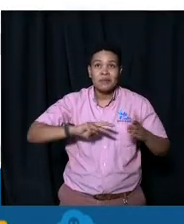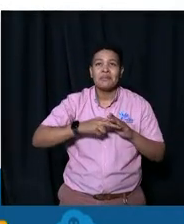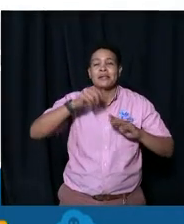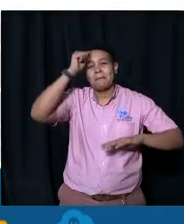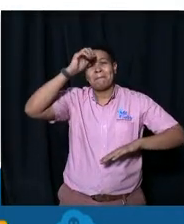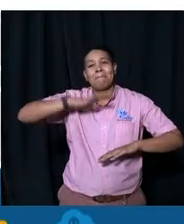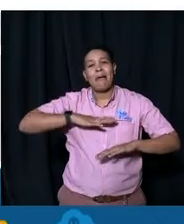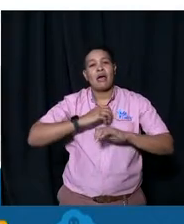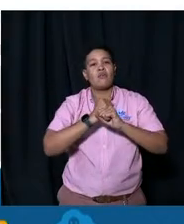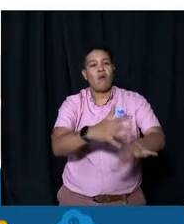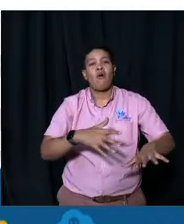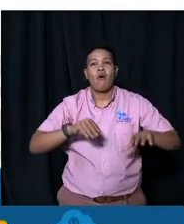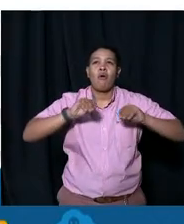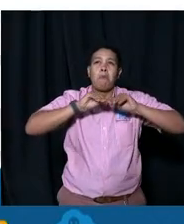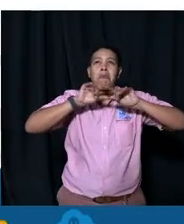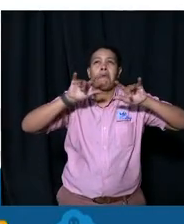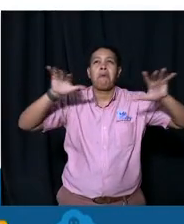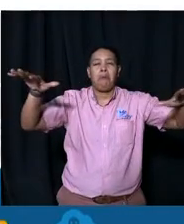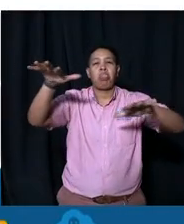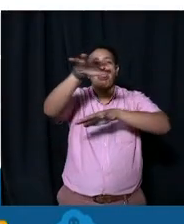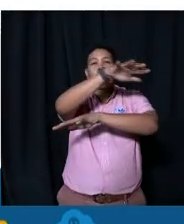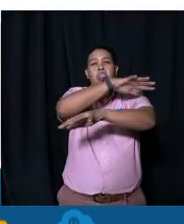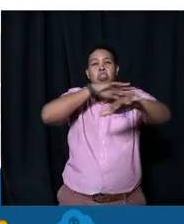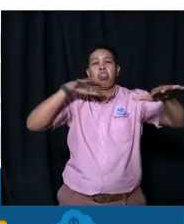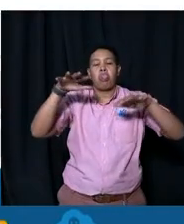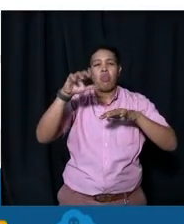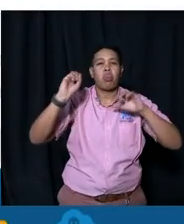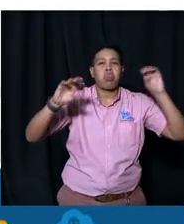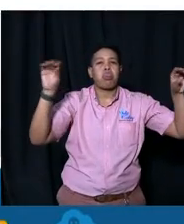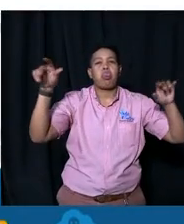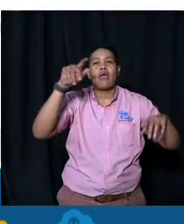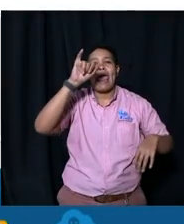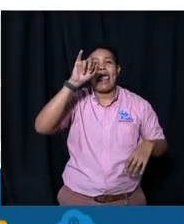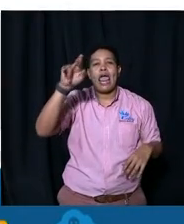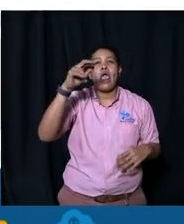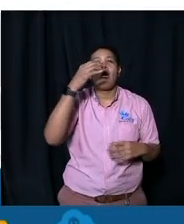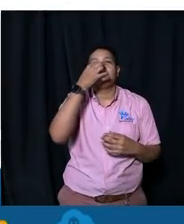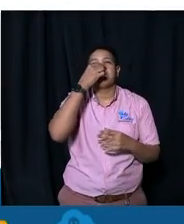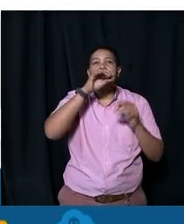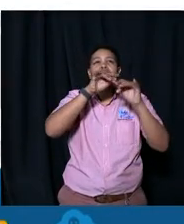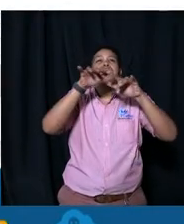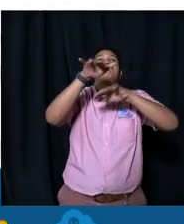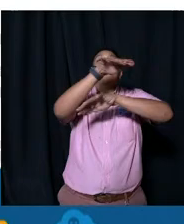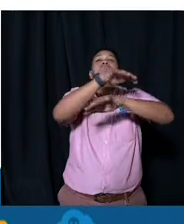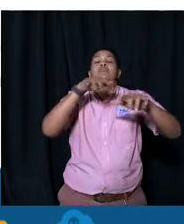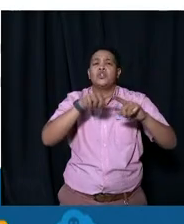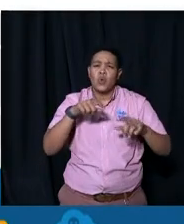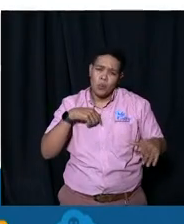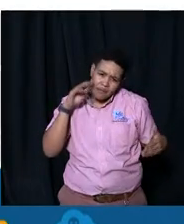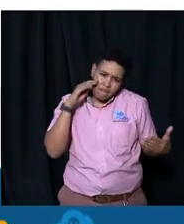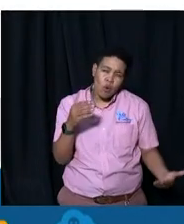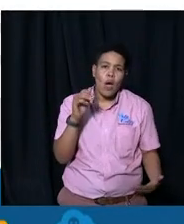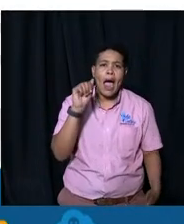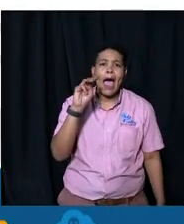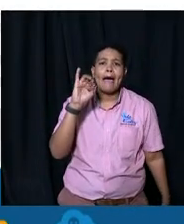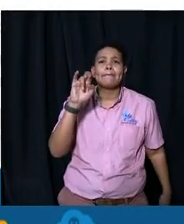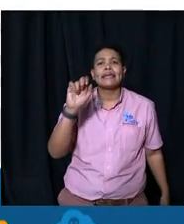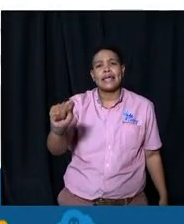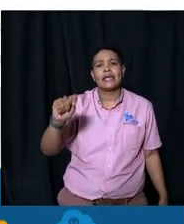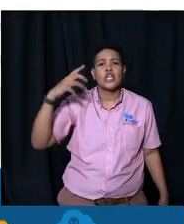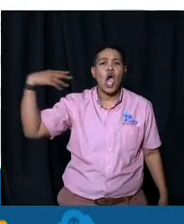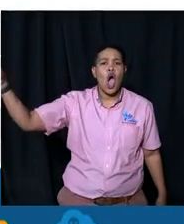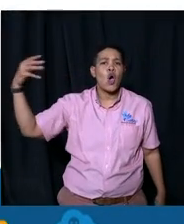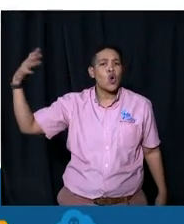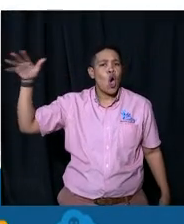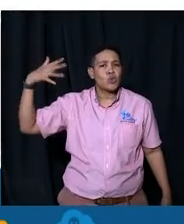pollution. But also we want to say that we are going to focus on ambient air pollution, so outdoor air pollution, as